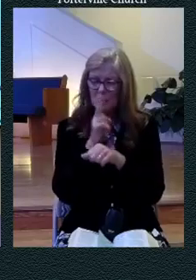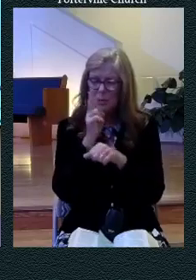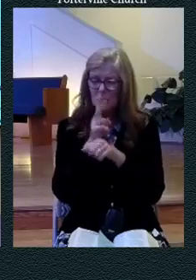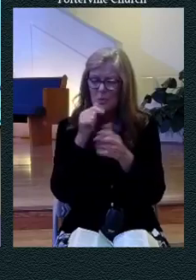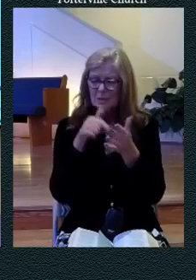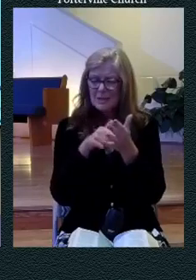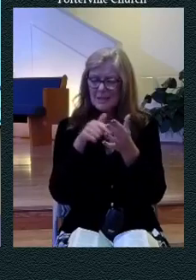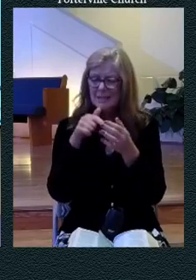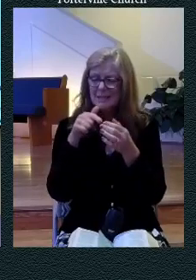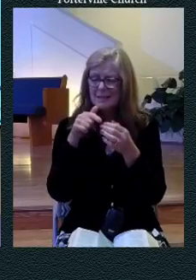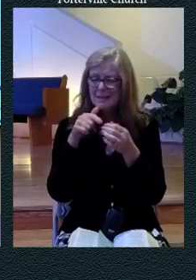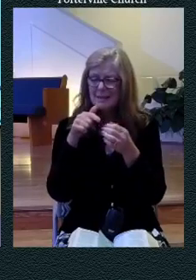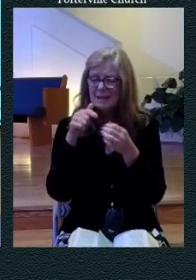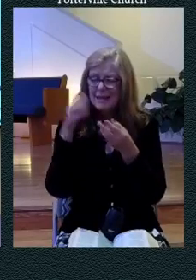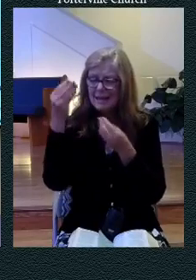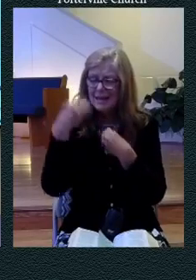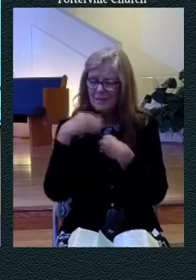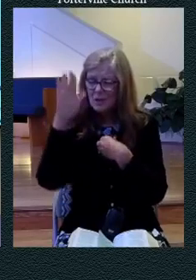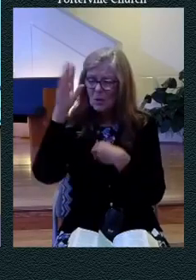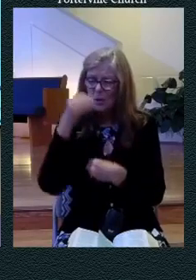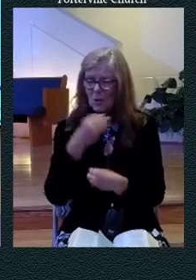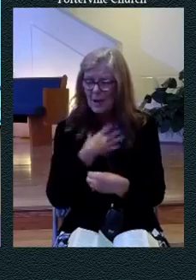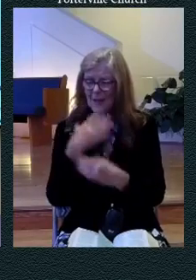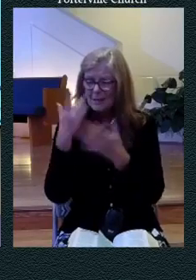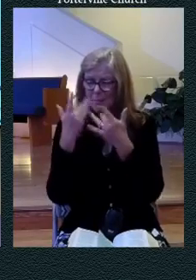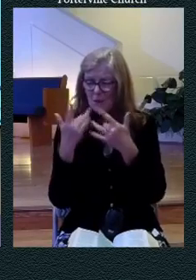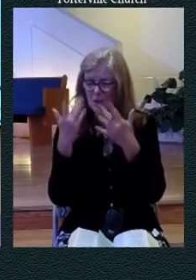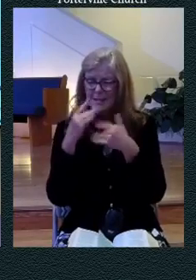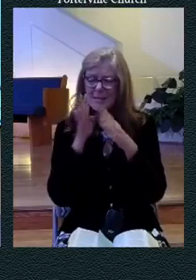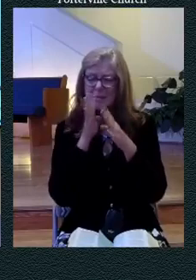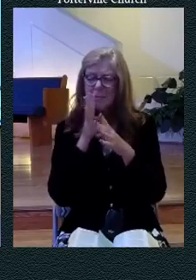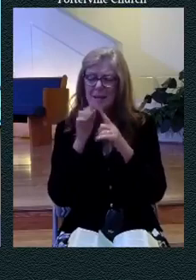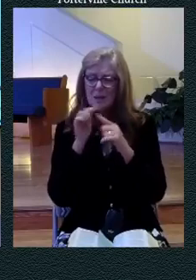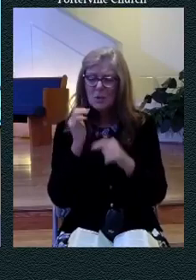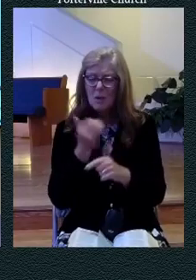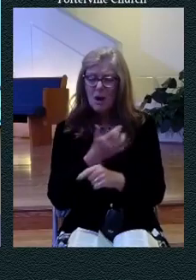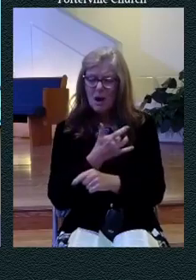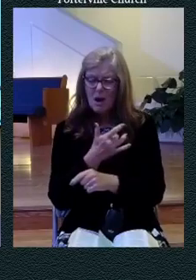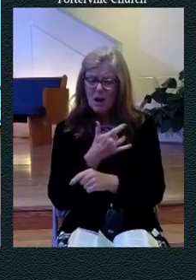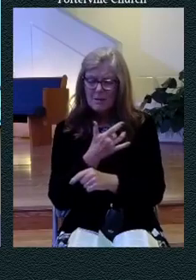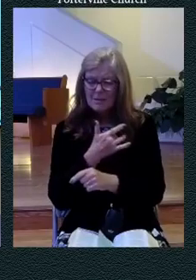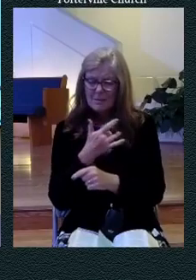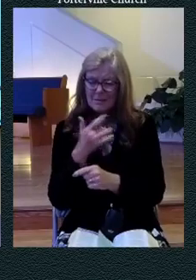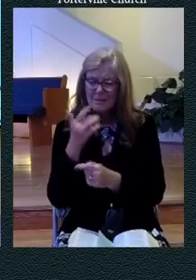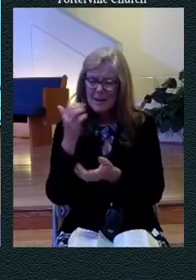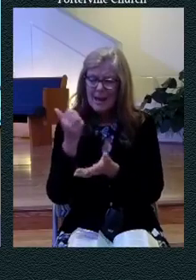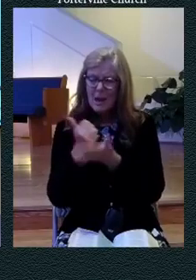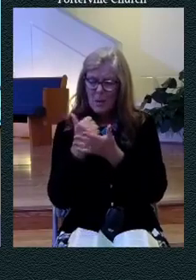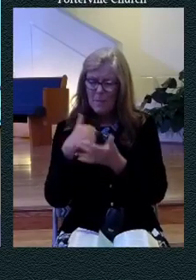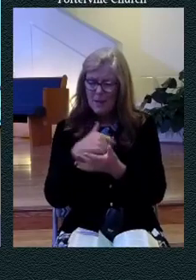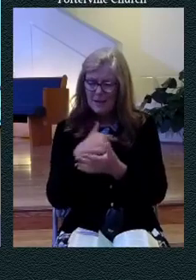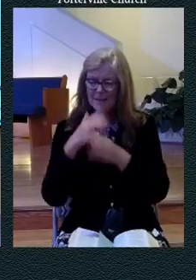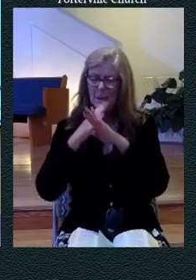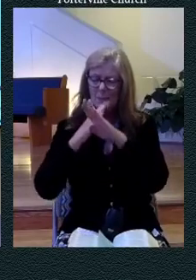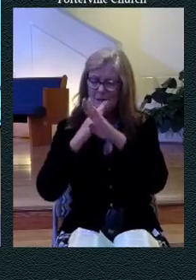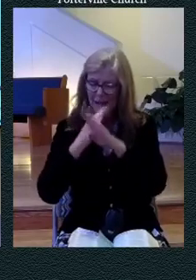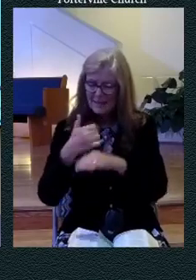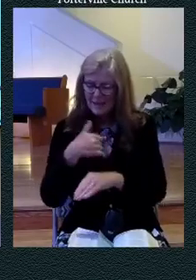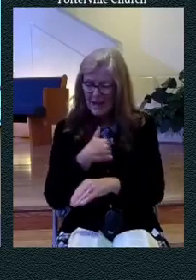grace and Your mercy to speak to us and to touch us and to encourage us and build us up. In